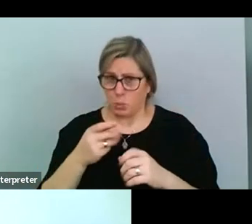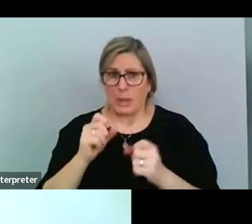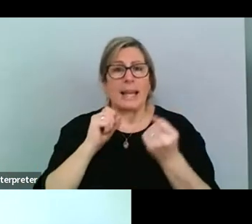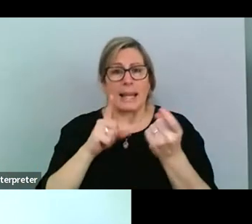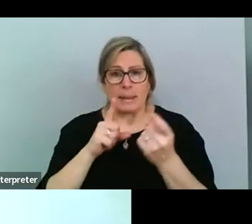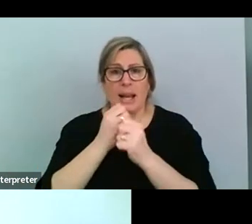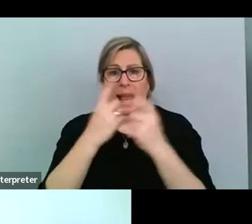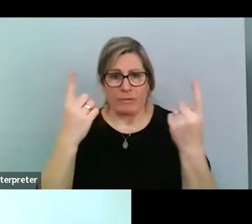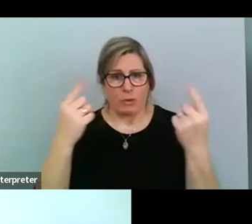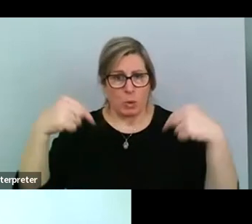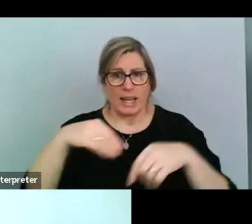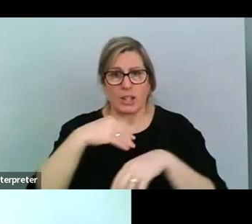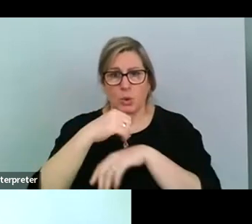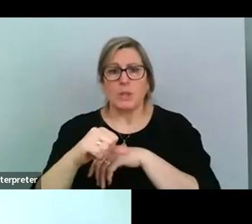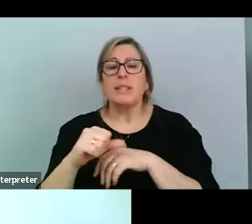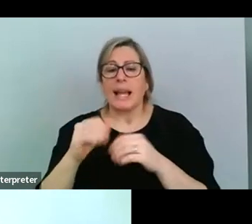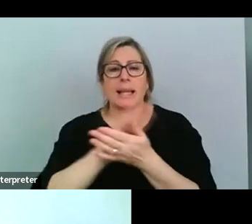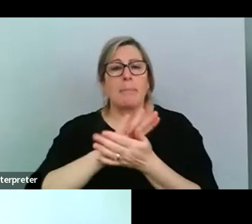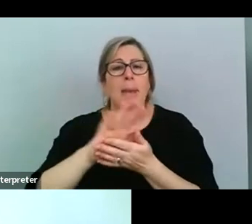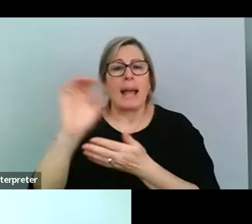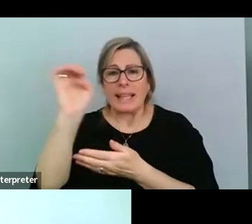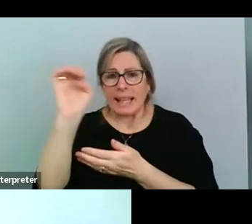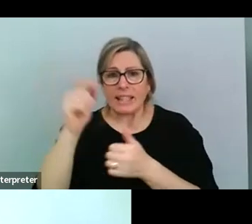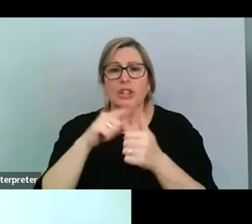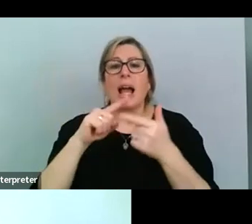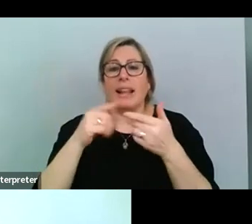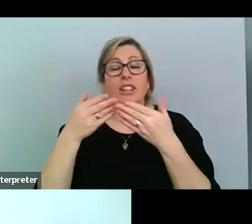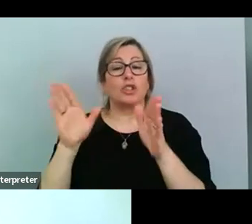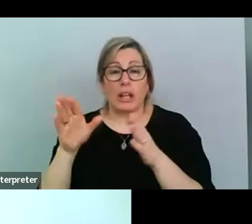as the general quick guide.